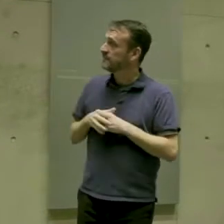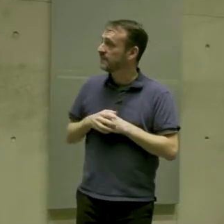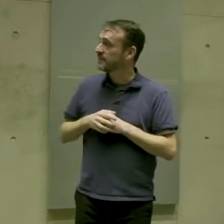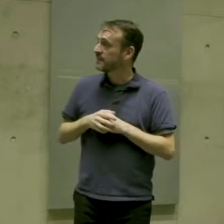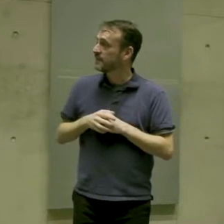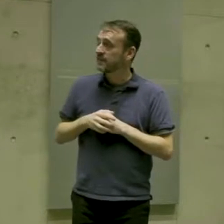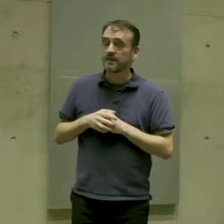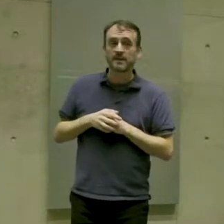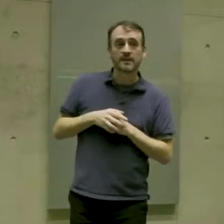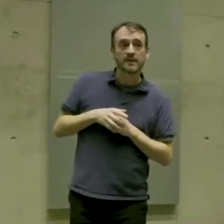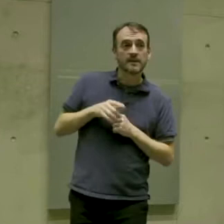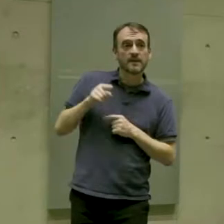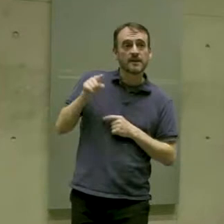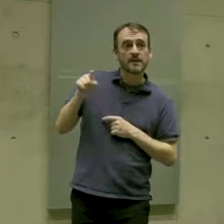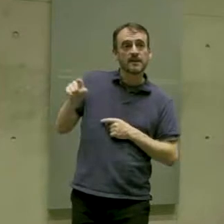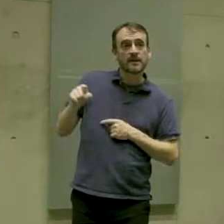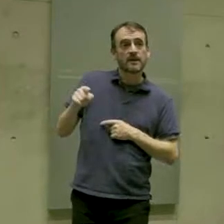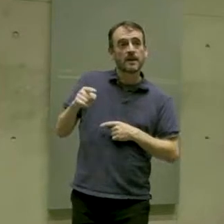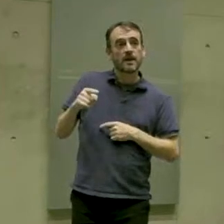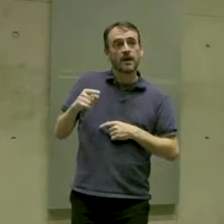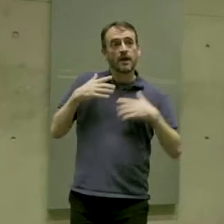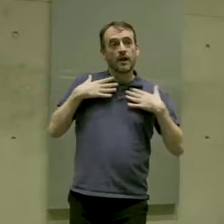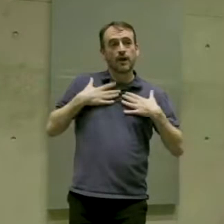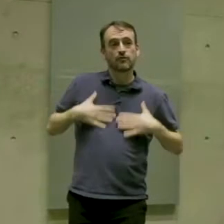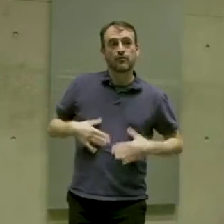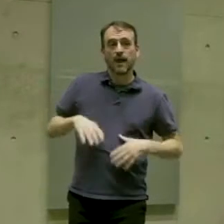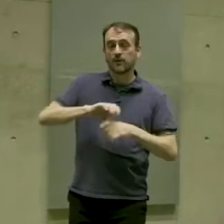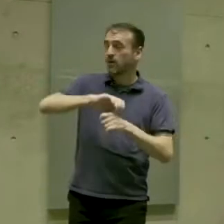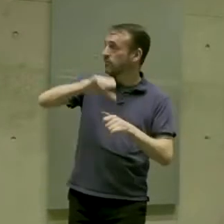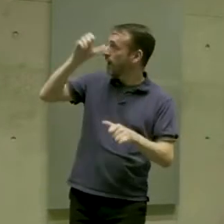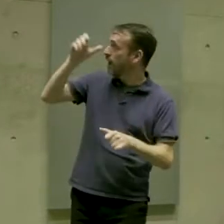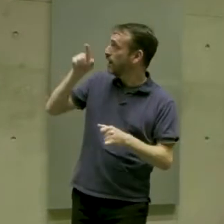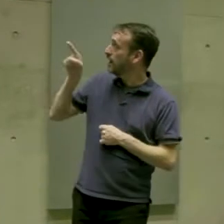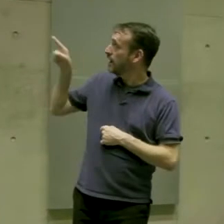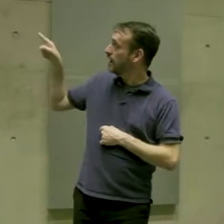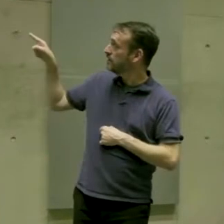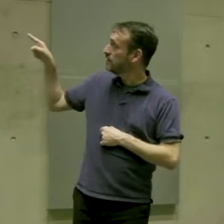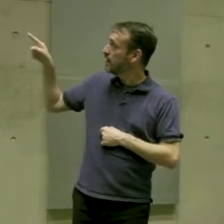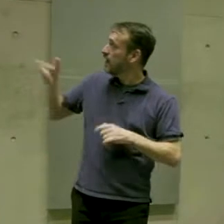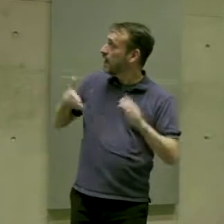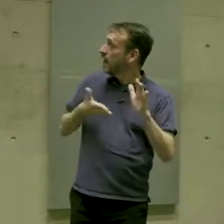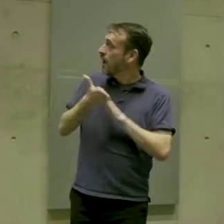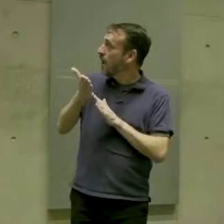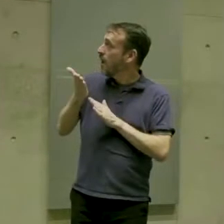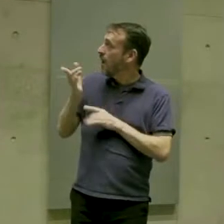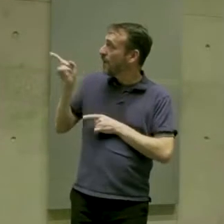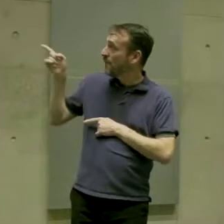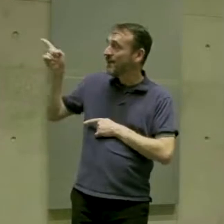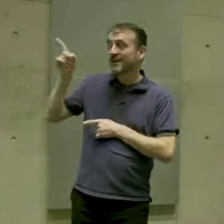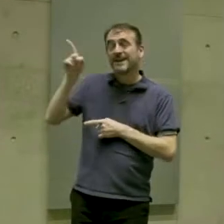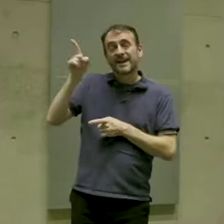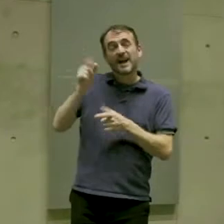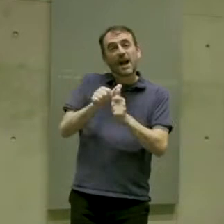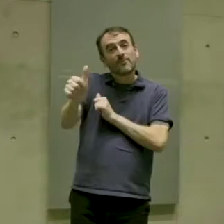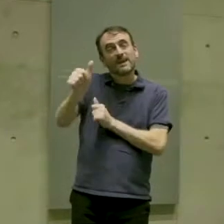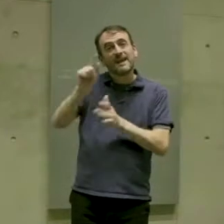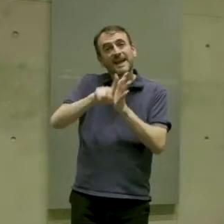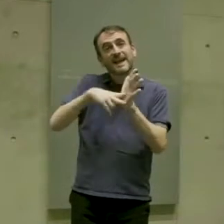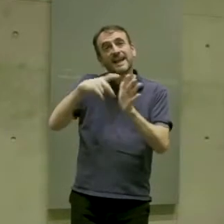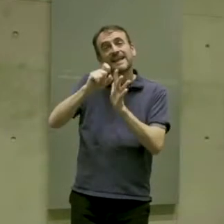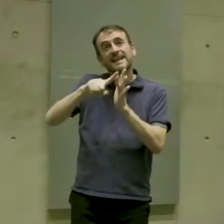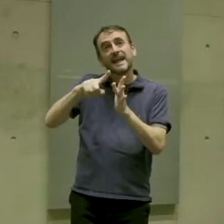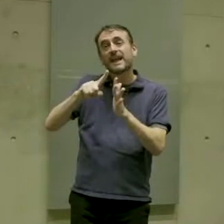in January 2021. Buy Indiepocalypse, it's fantastic, everyone buy Indiepocalypse. Now, it isn't just